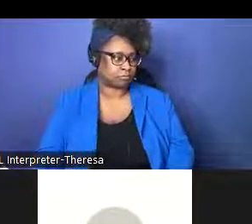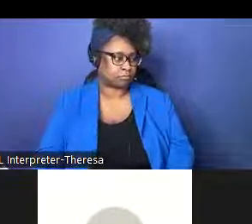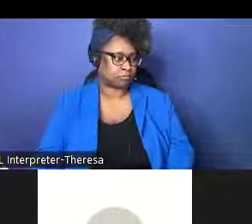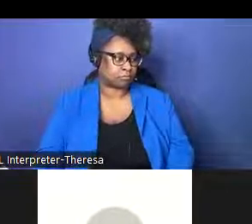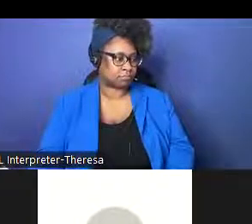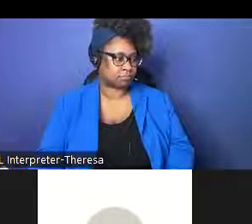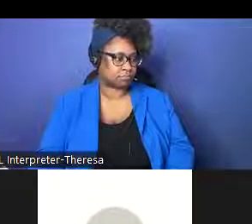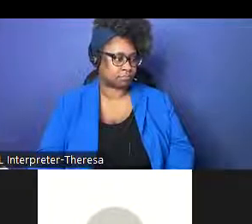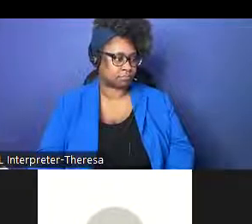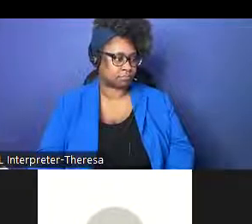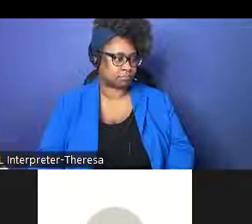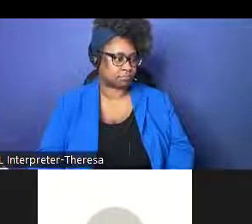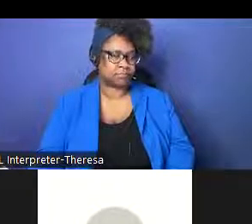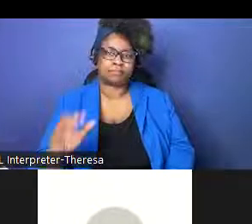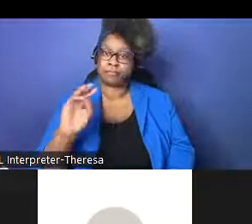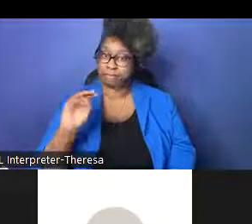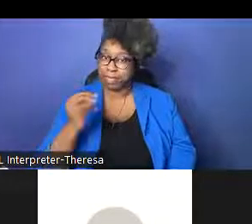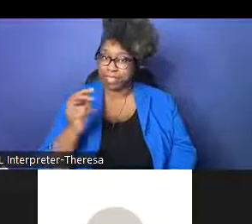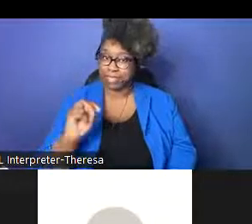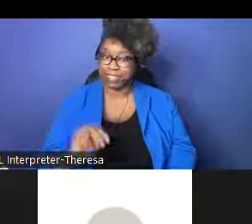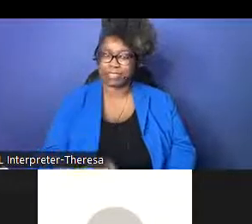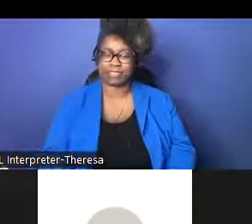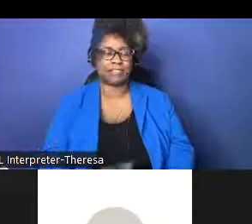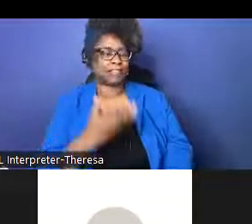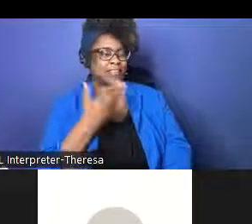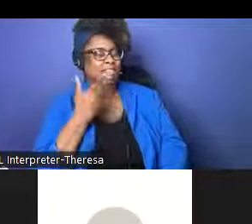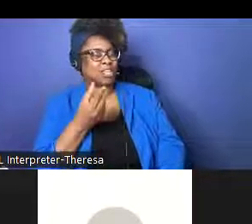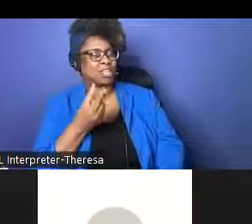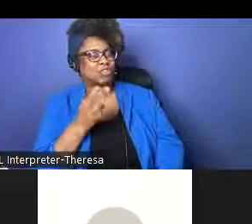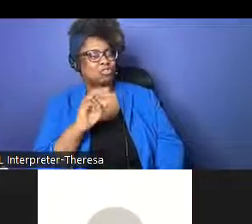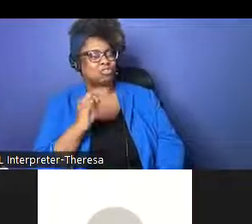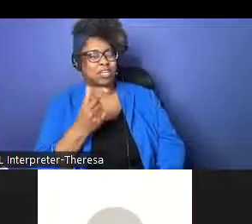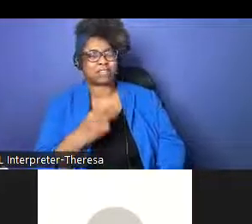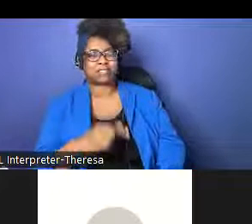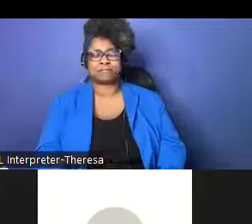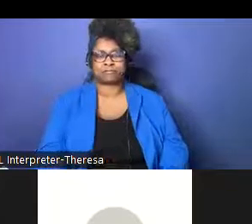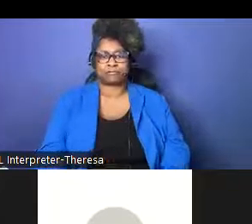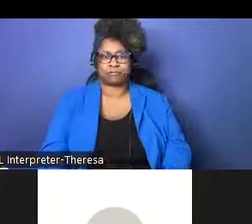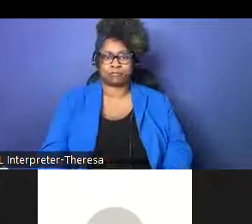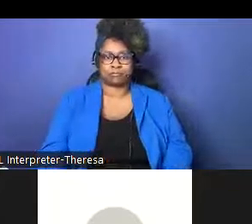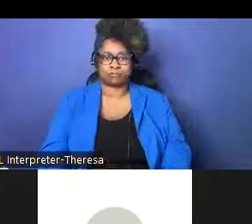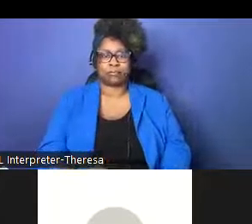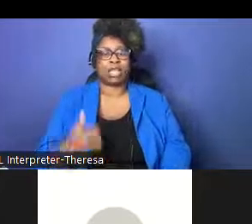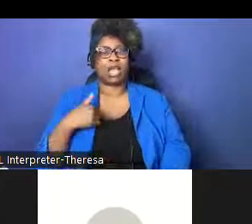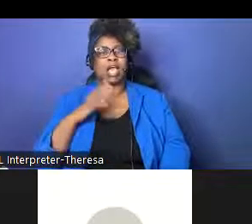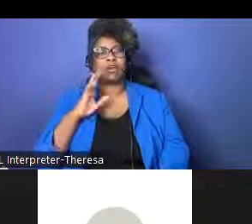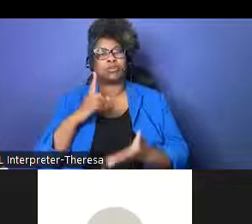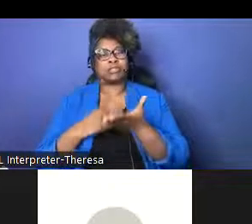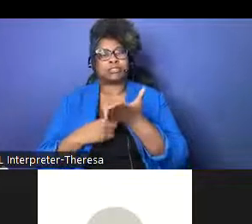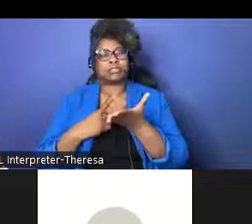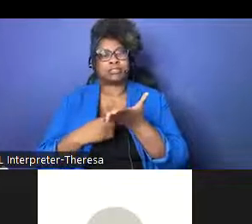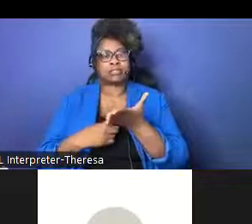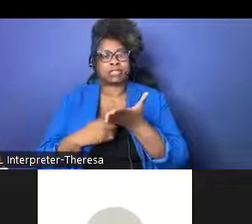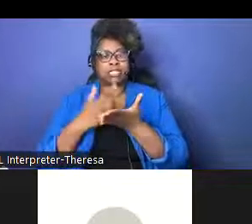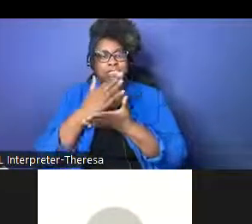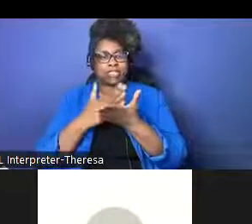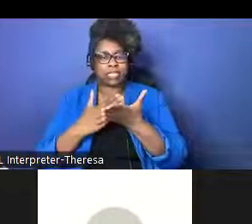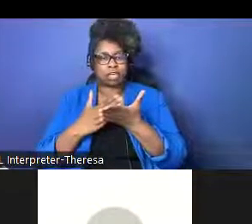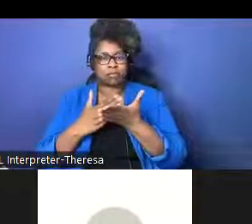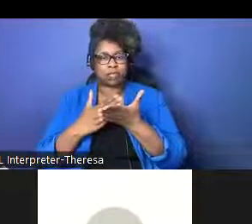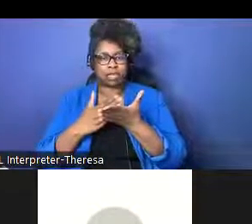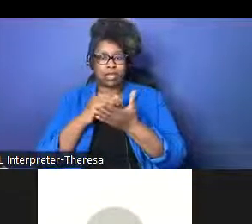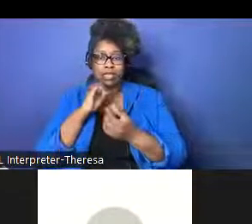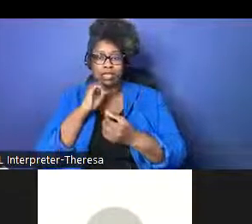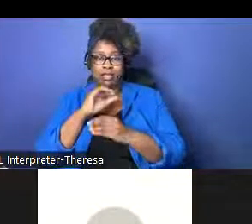Megan? Thank you, Greg. So I'm going to talk about some of the